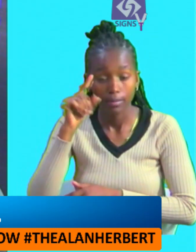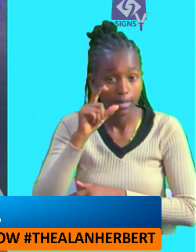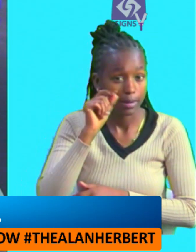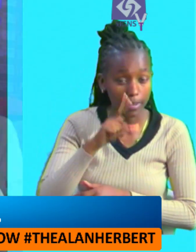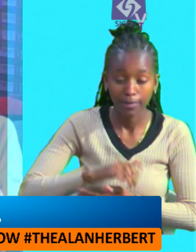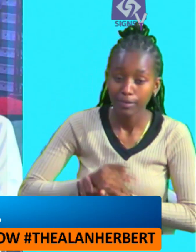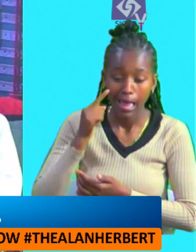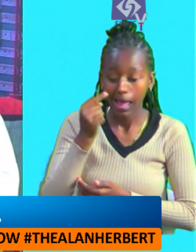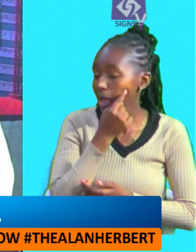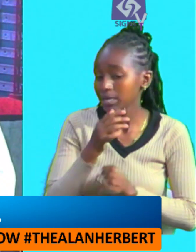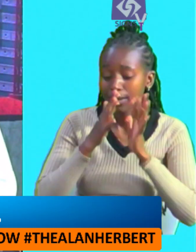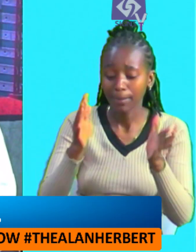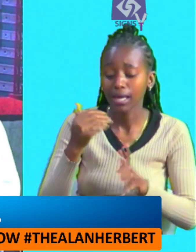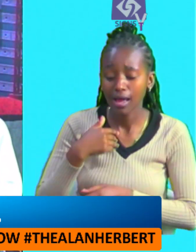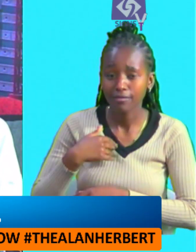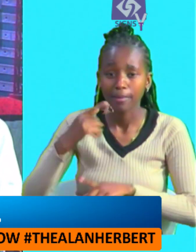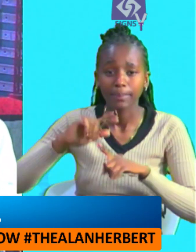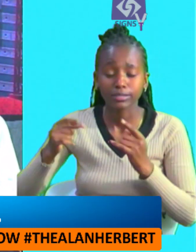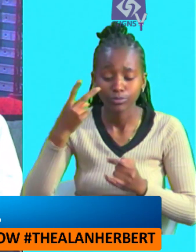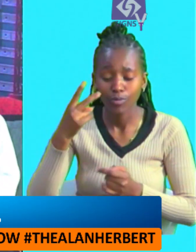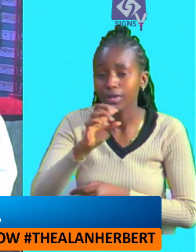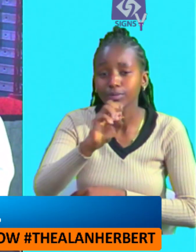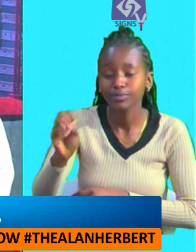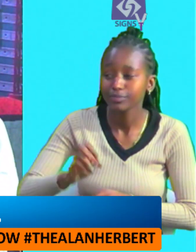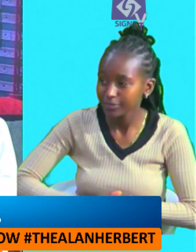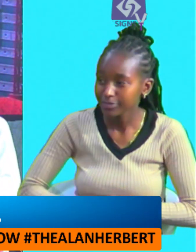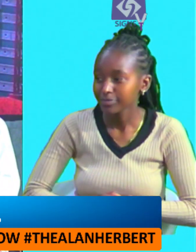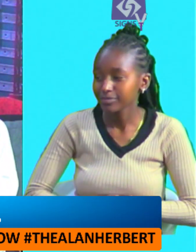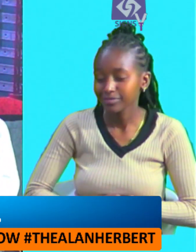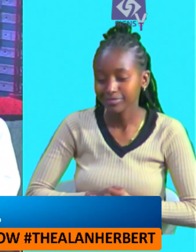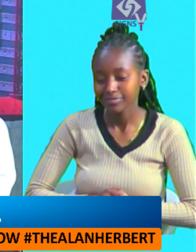me, Nyambu, it's high time we start living life.